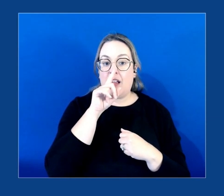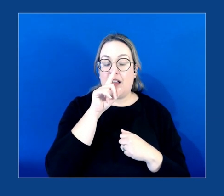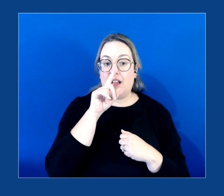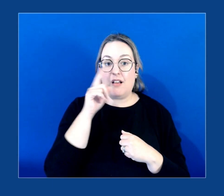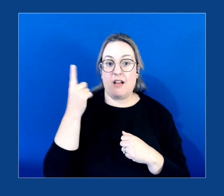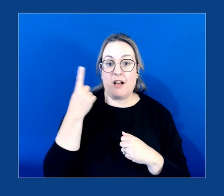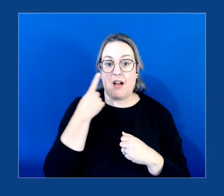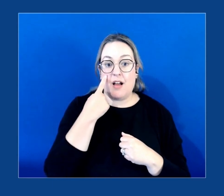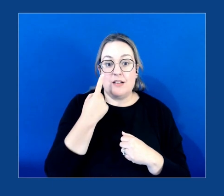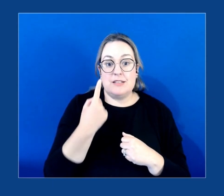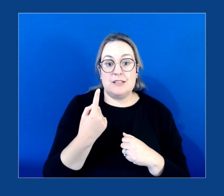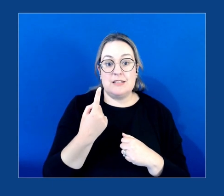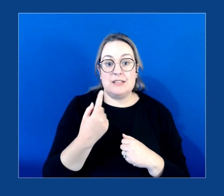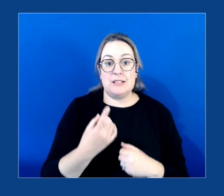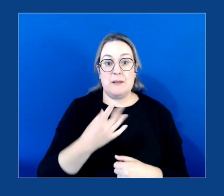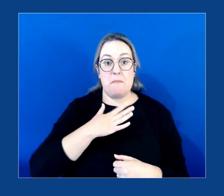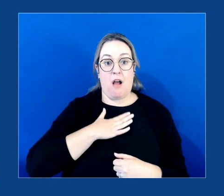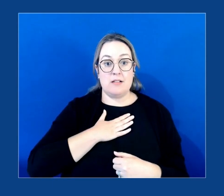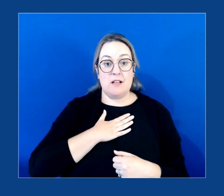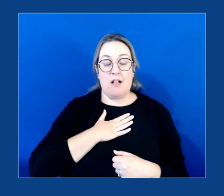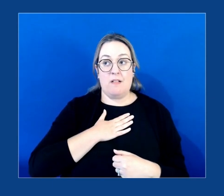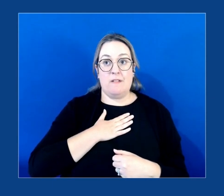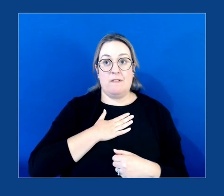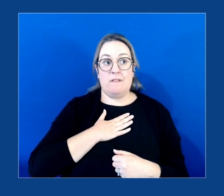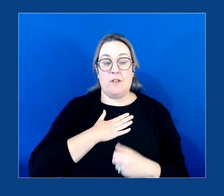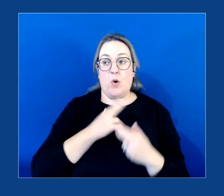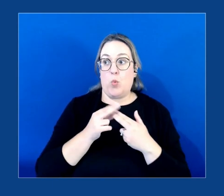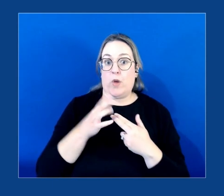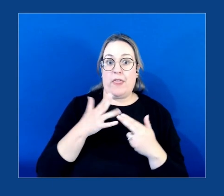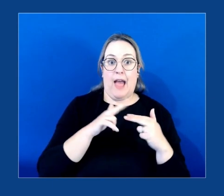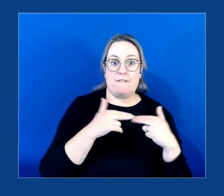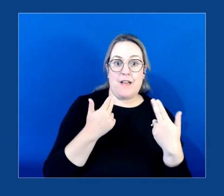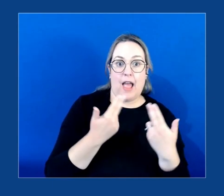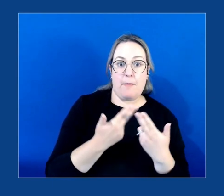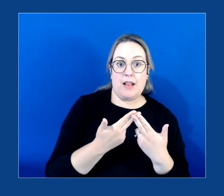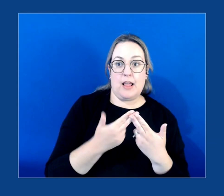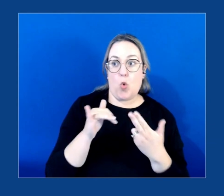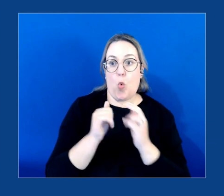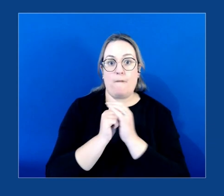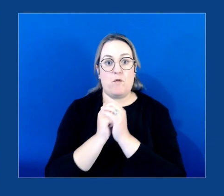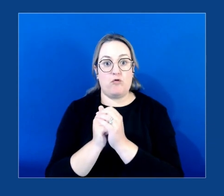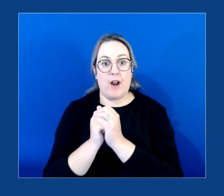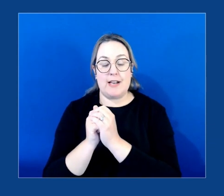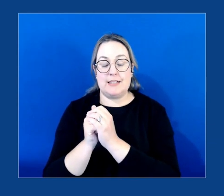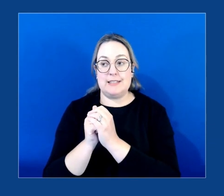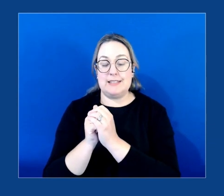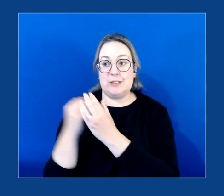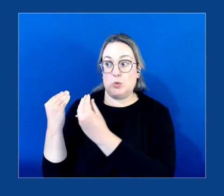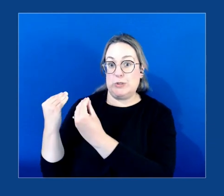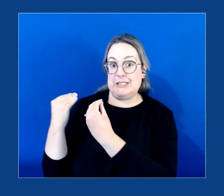family and friends that put me through these ceremonies. I can't see myself as